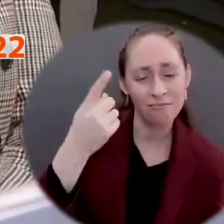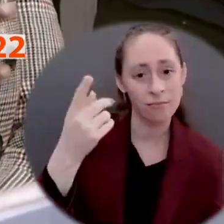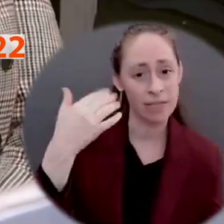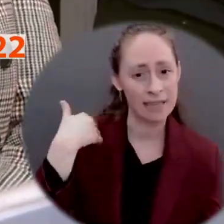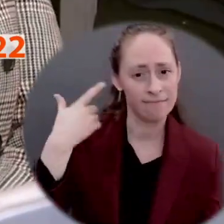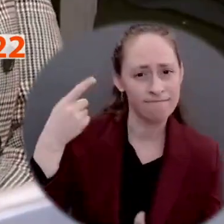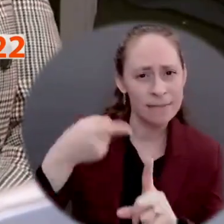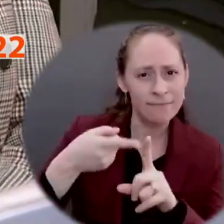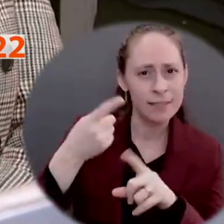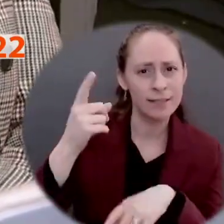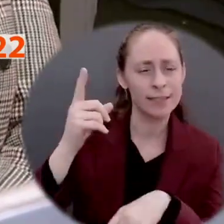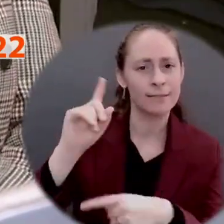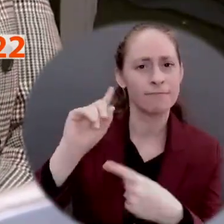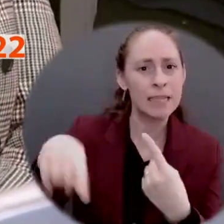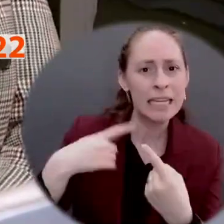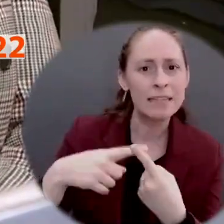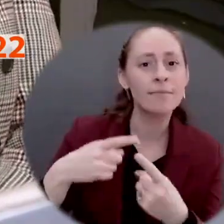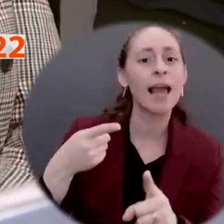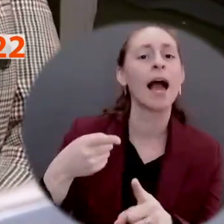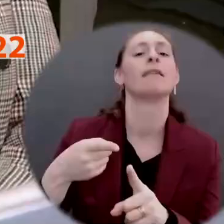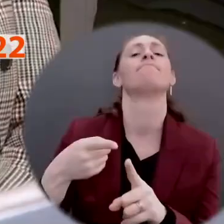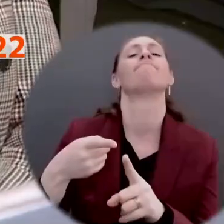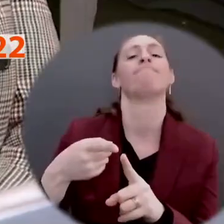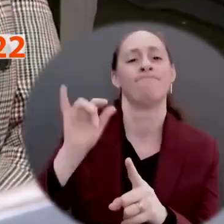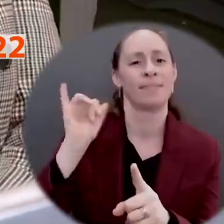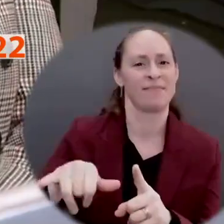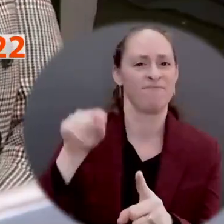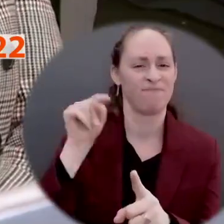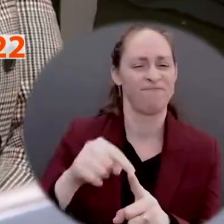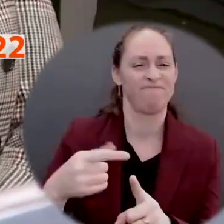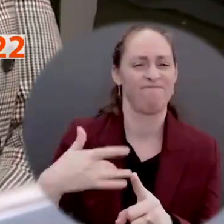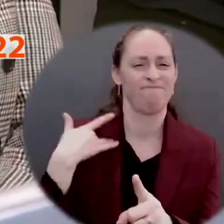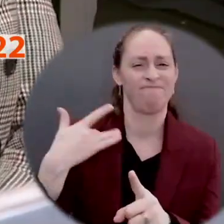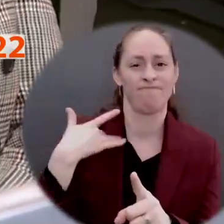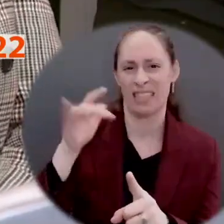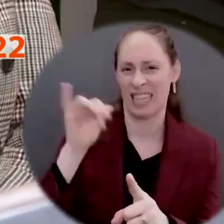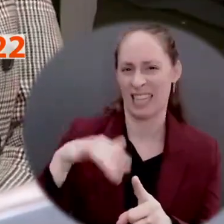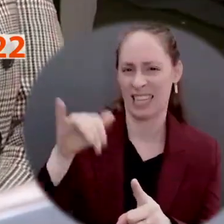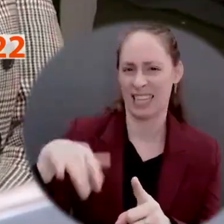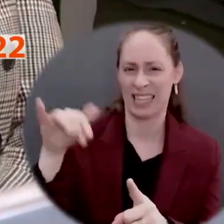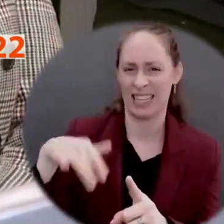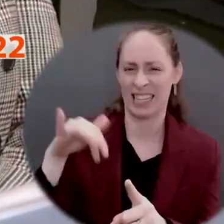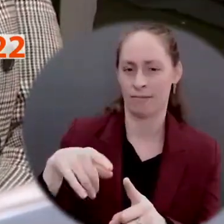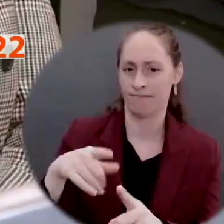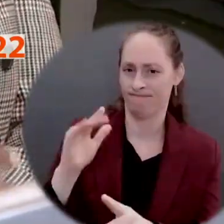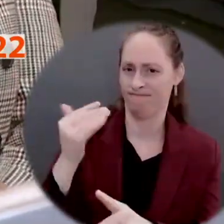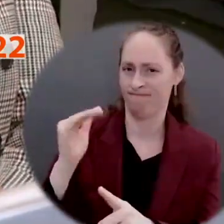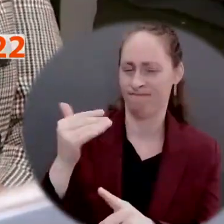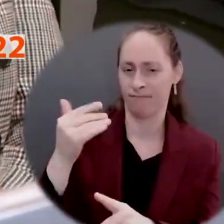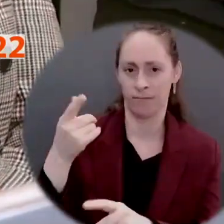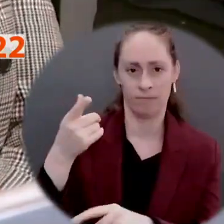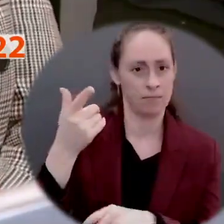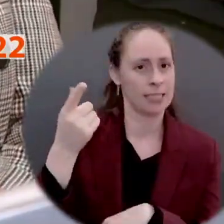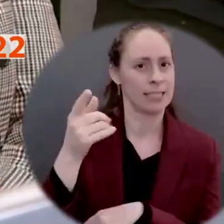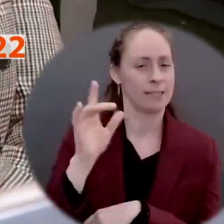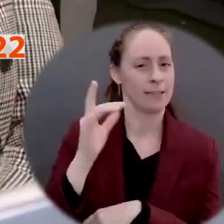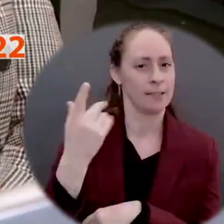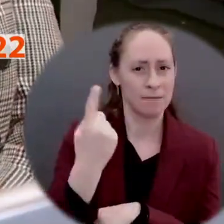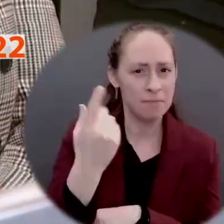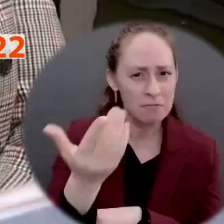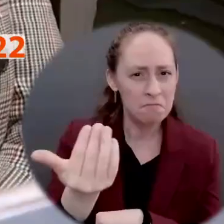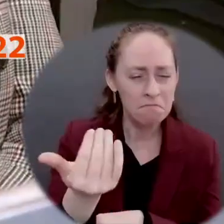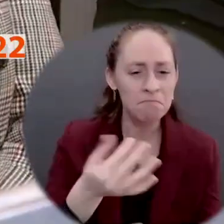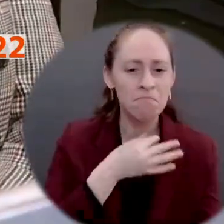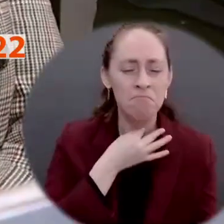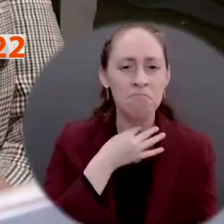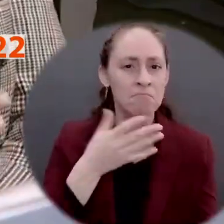were watching very closely. What do you make of the fact that at this point, it is now darkness in that